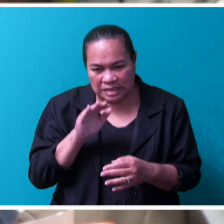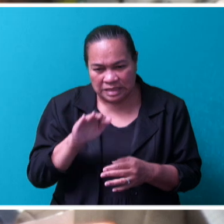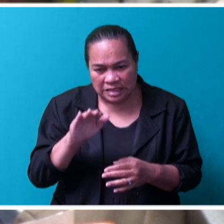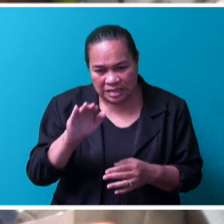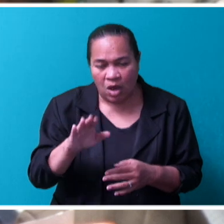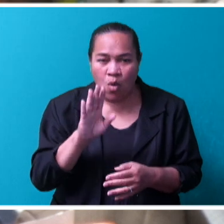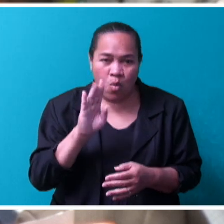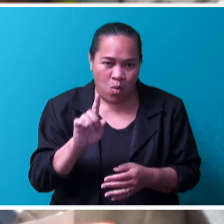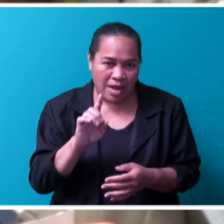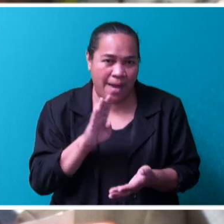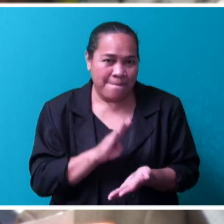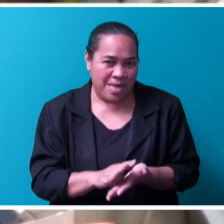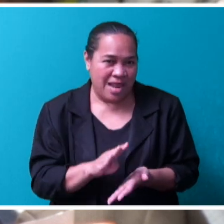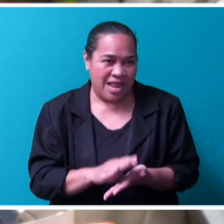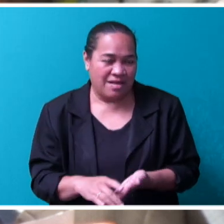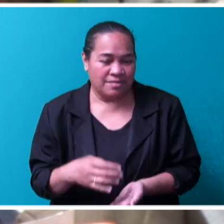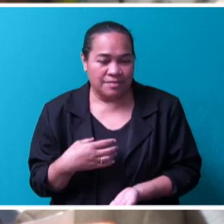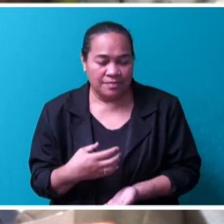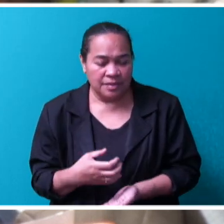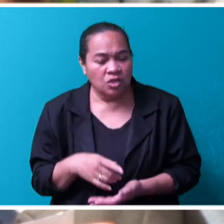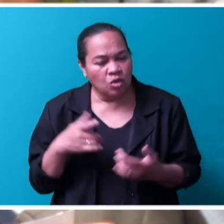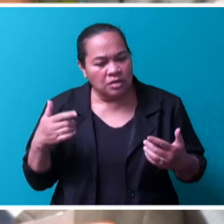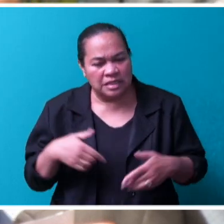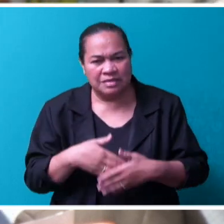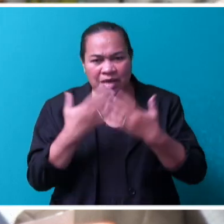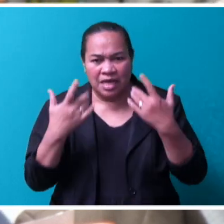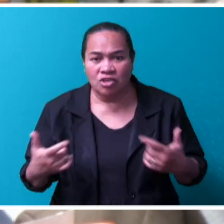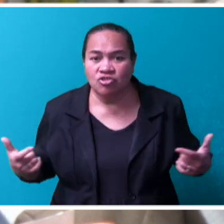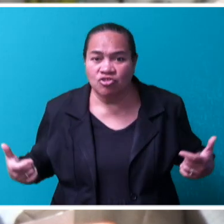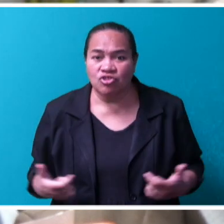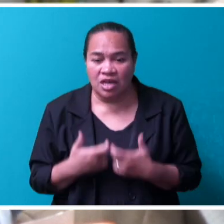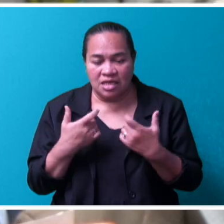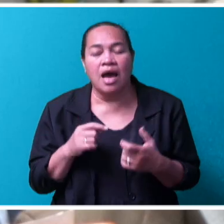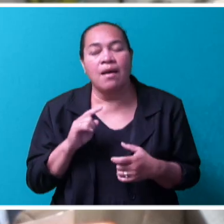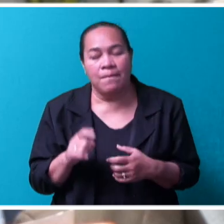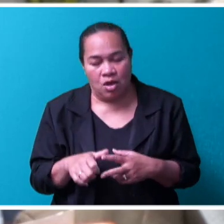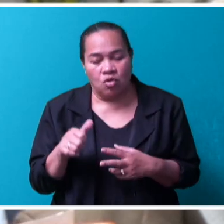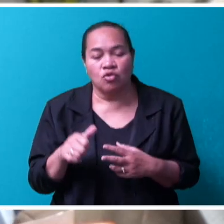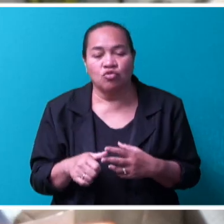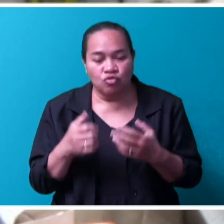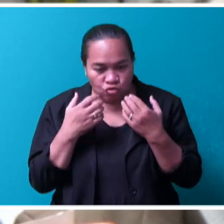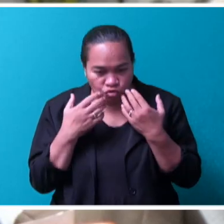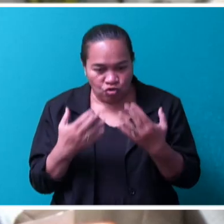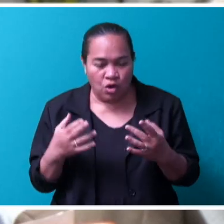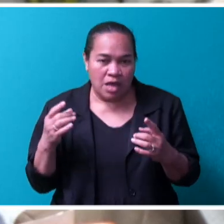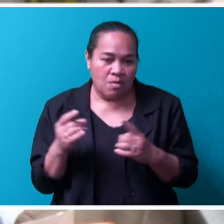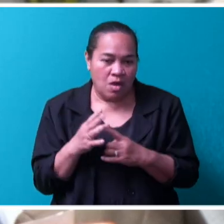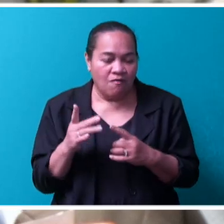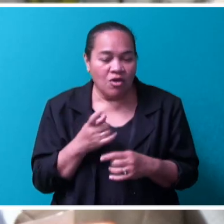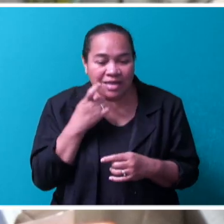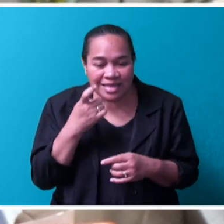billion. These are significant challenges, but they also show the importance of careful